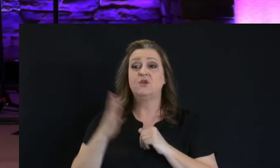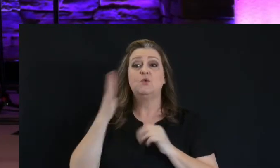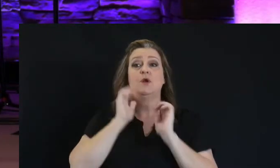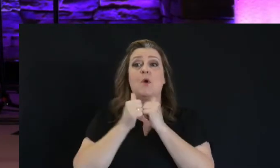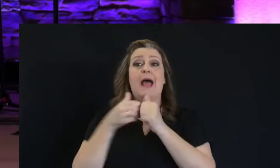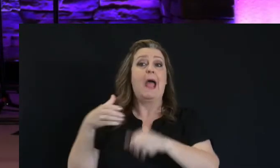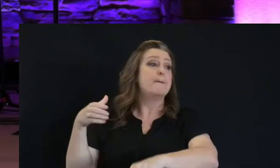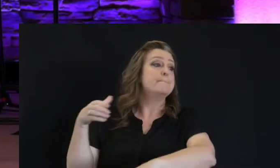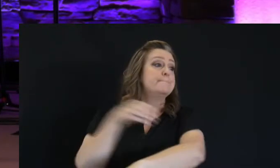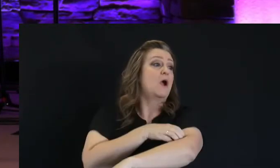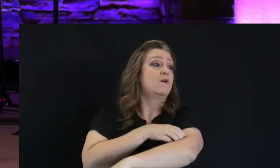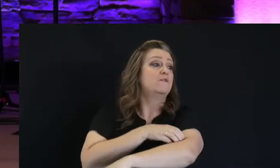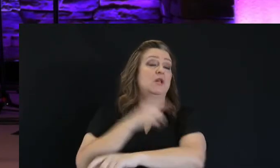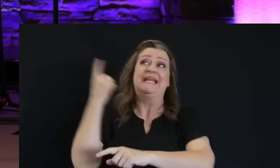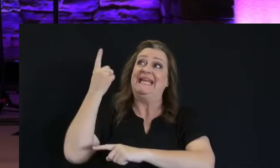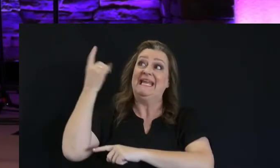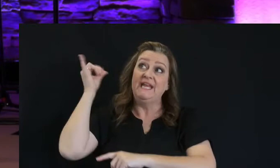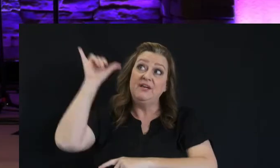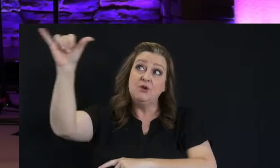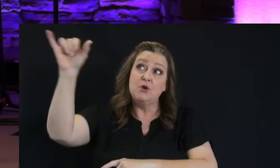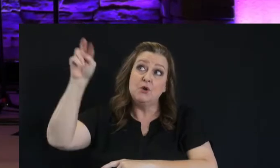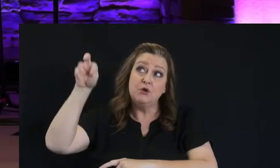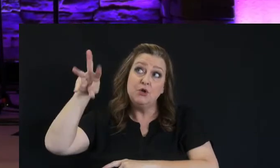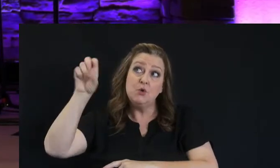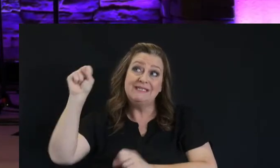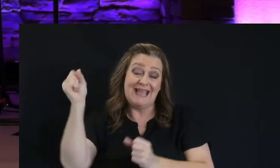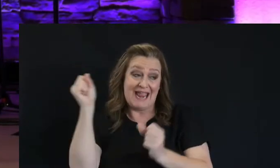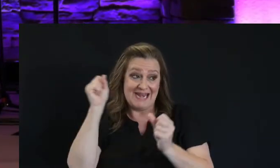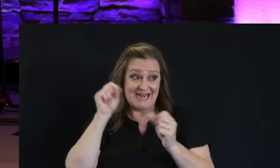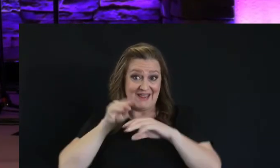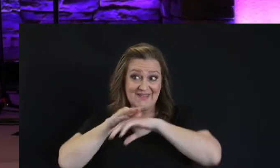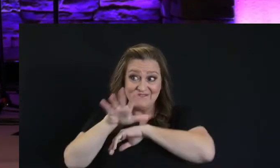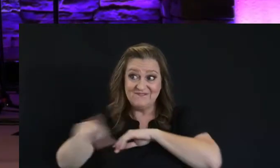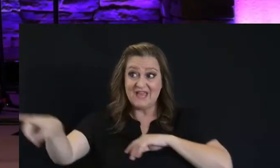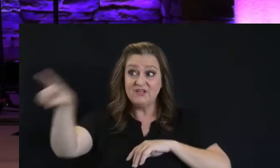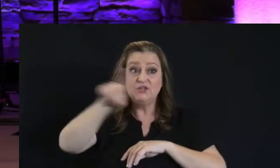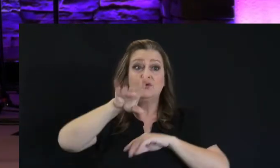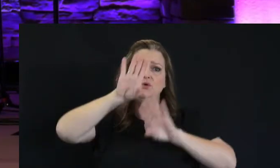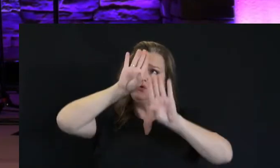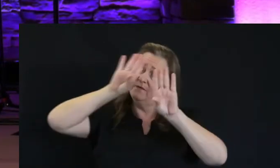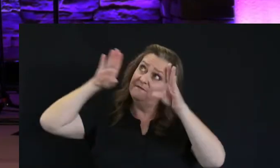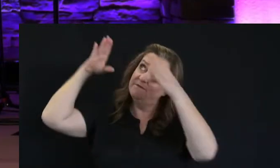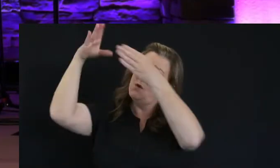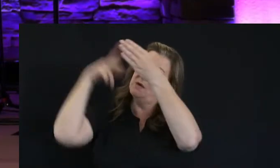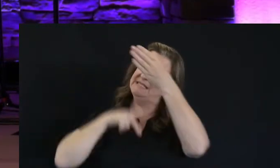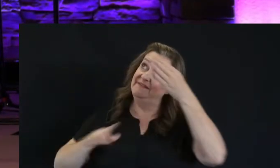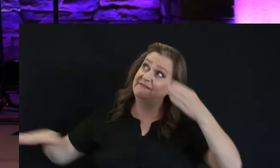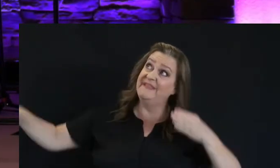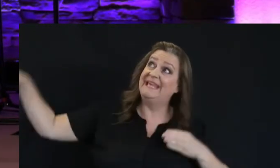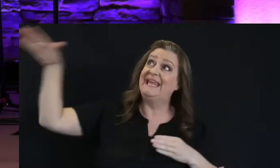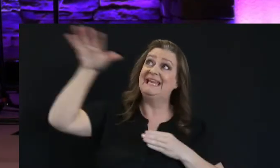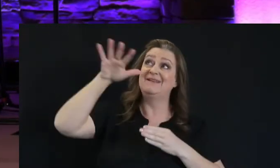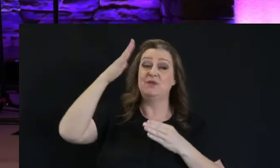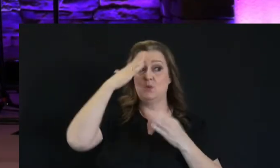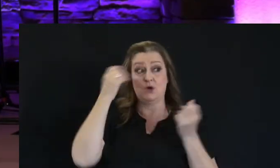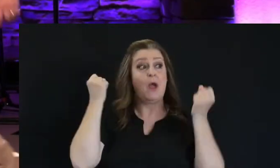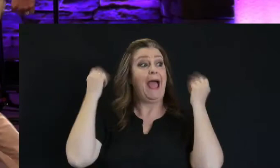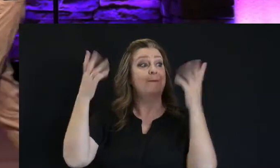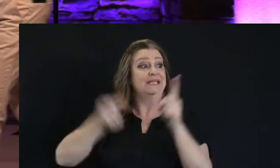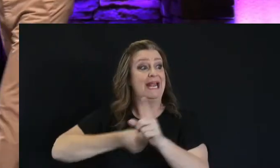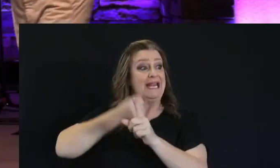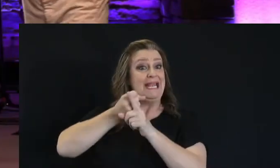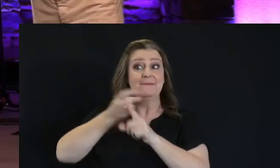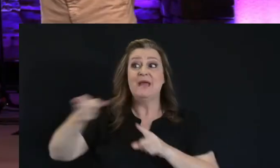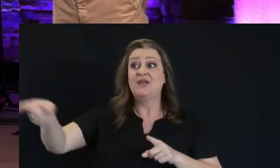powerfully eternal news can affect you when you focus on it? When you get focused on the kingdom that truly matters, do you want to know just how much you can be impacted? It's